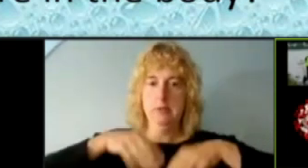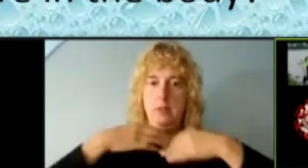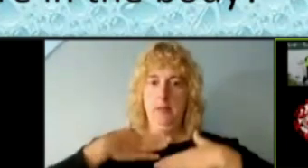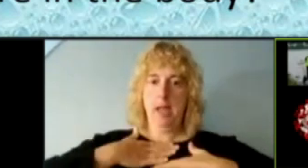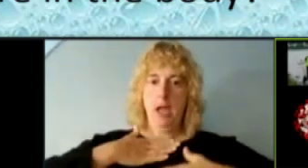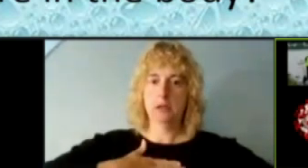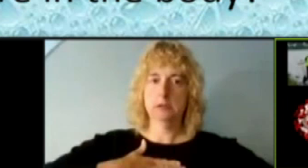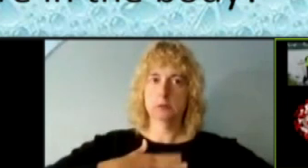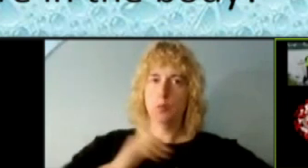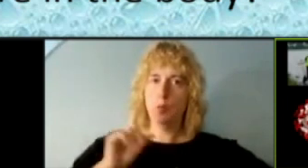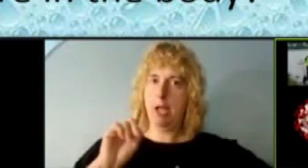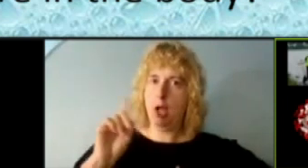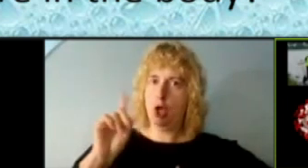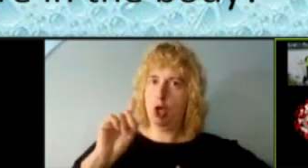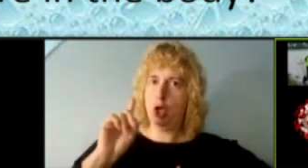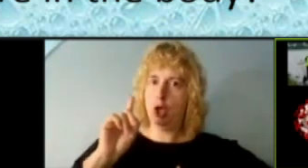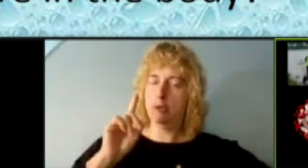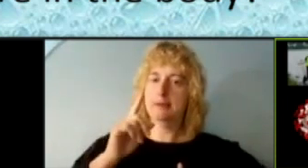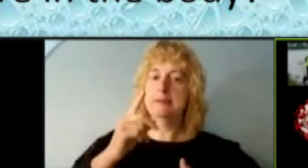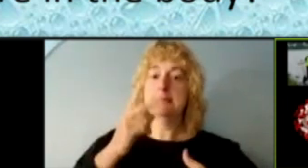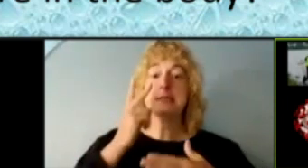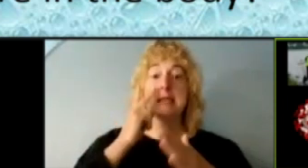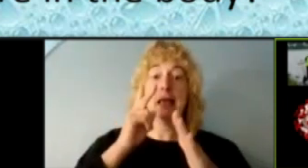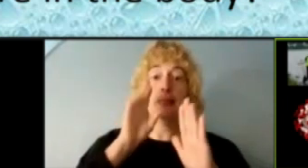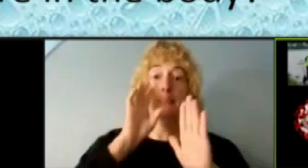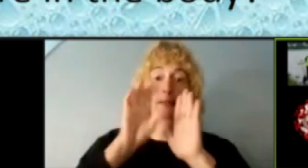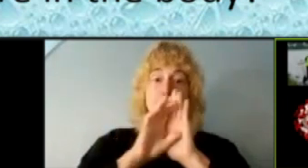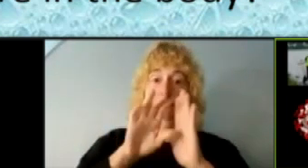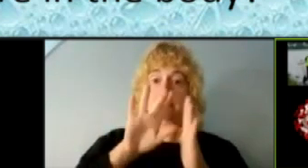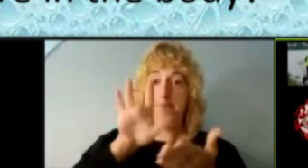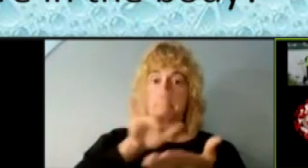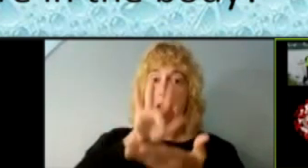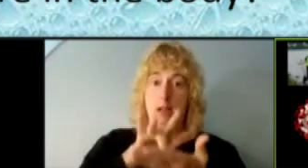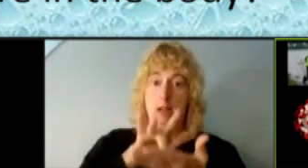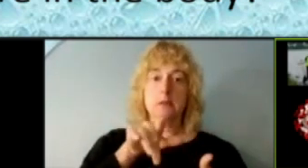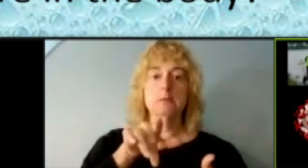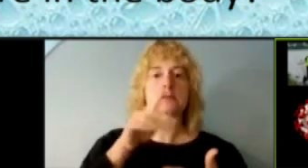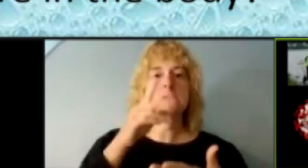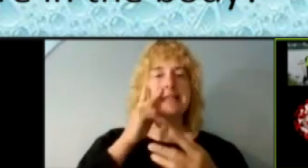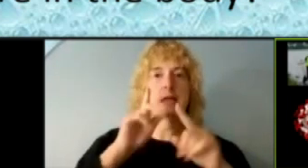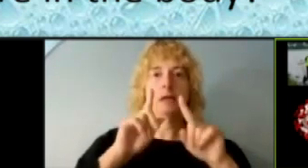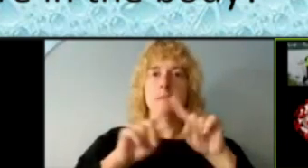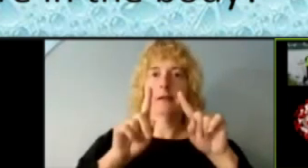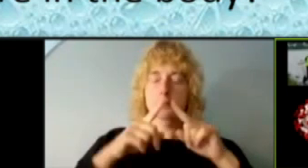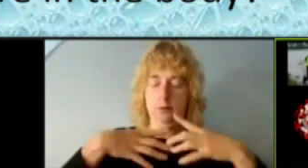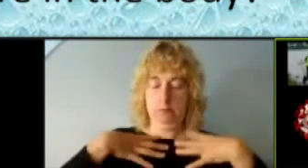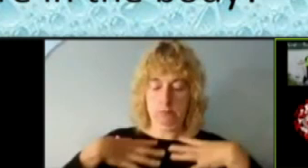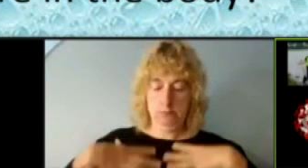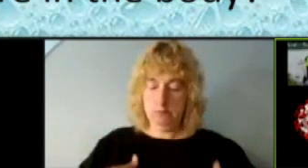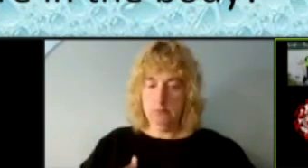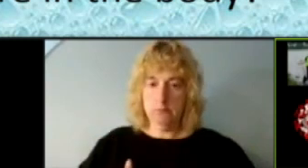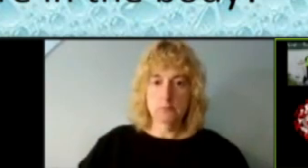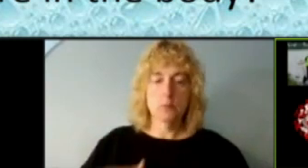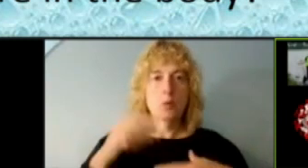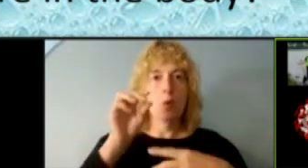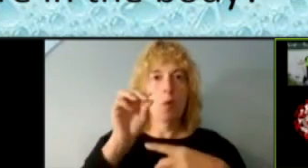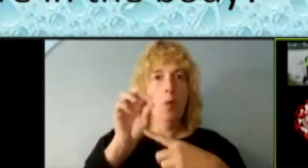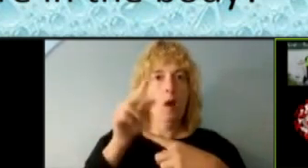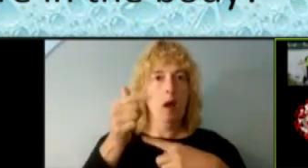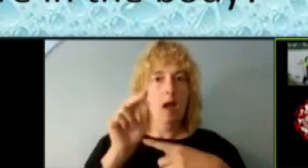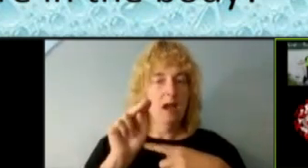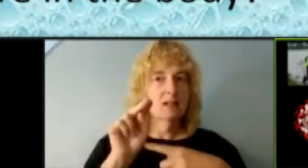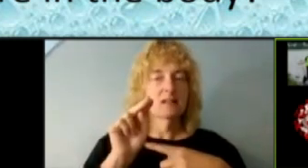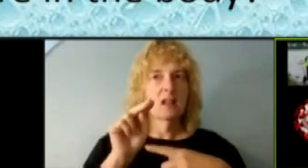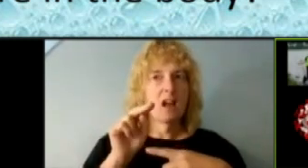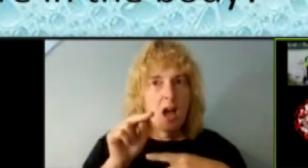In this image in the center, you see all the different organs. Well, it happens just about everywhere. In the lungs,